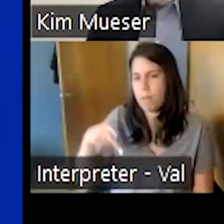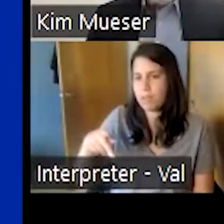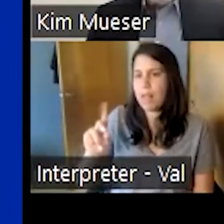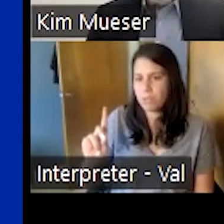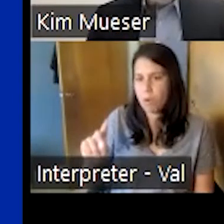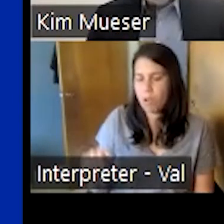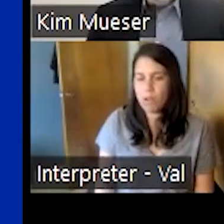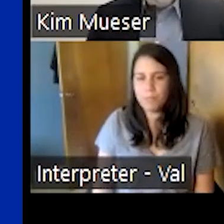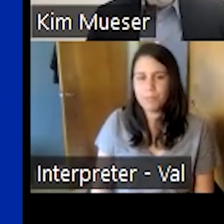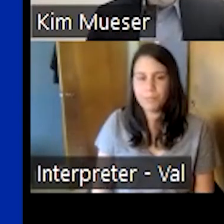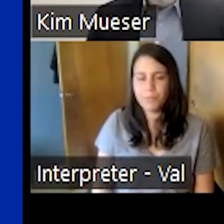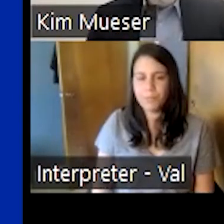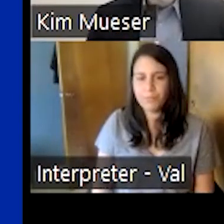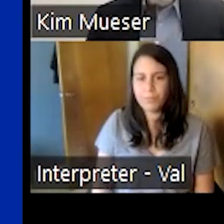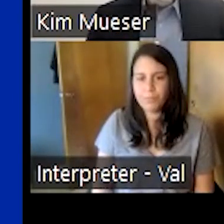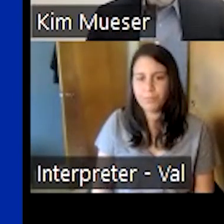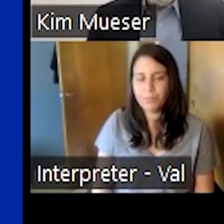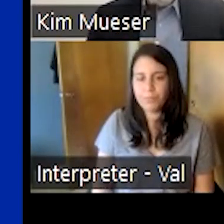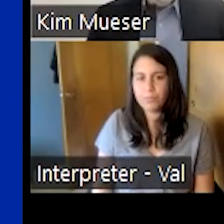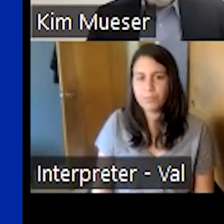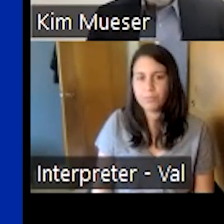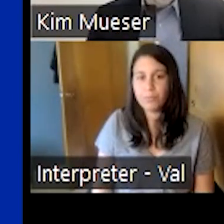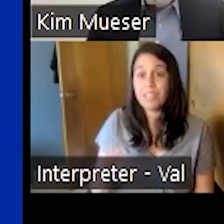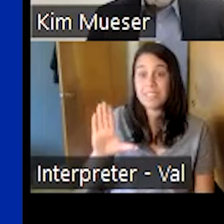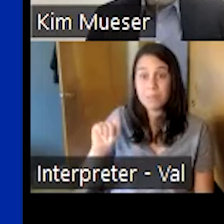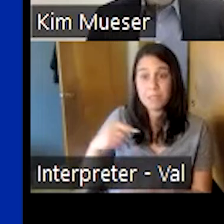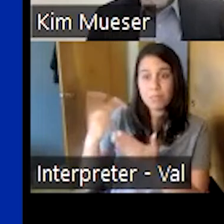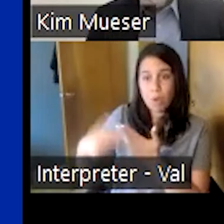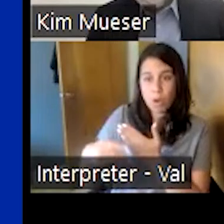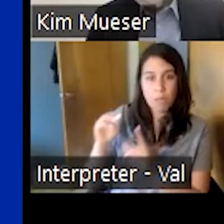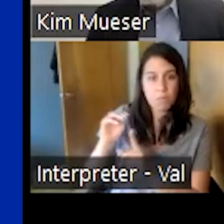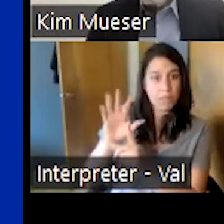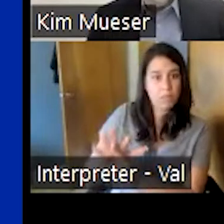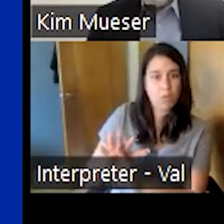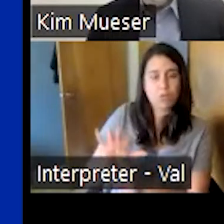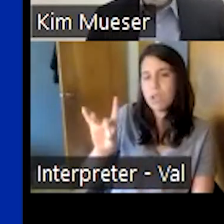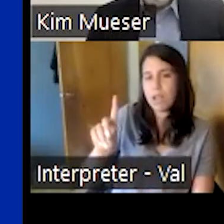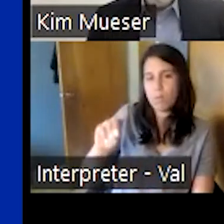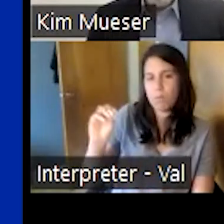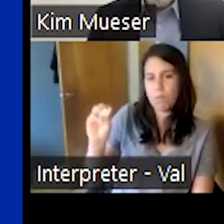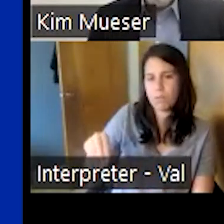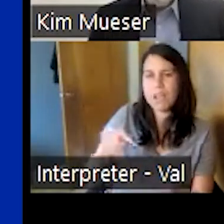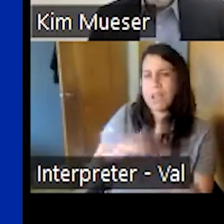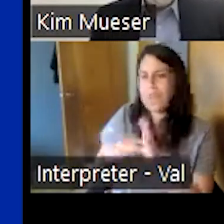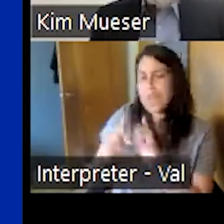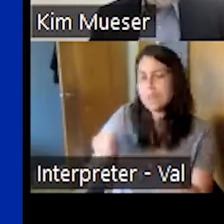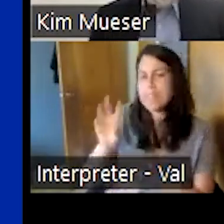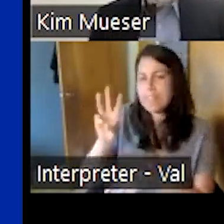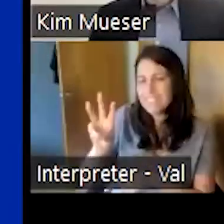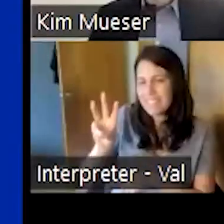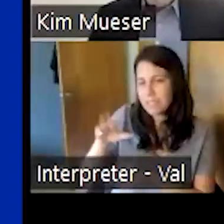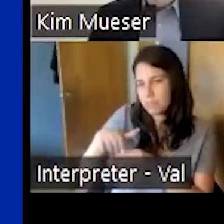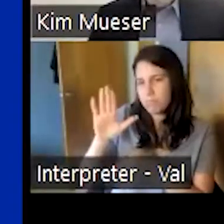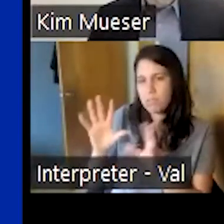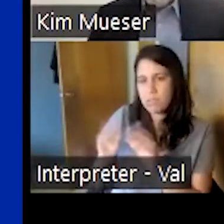The exposure to the CBT program was 81%. We defined exposure as 6 or more sessions.